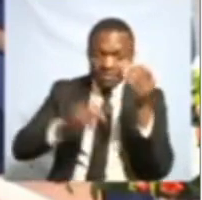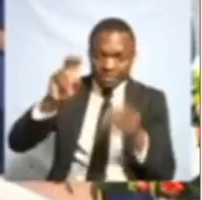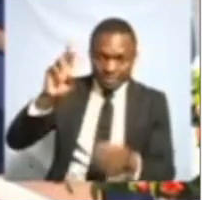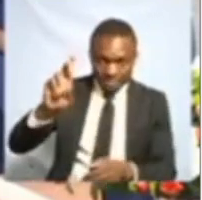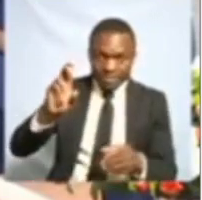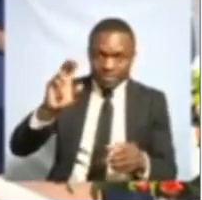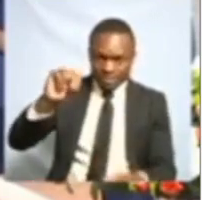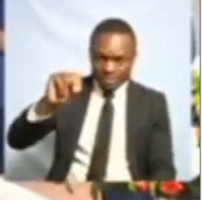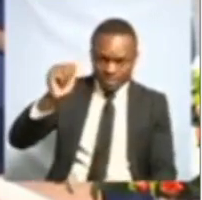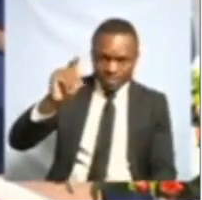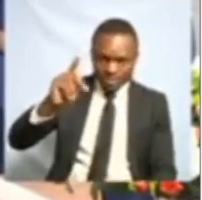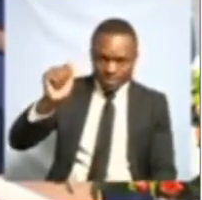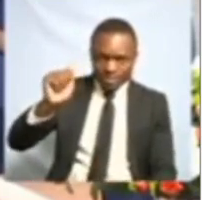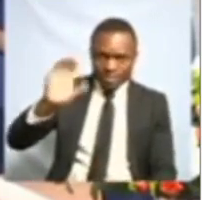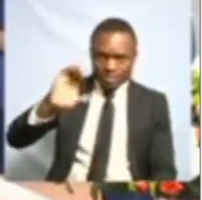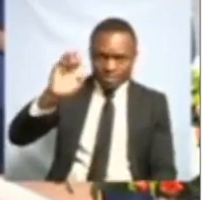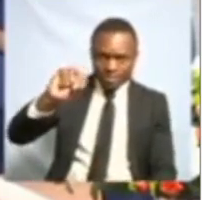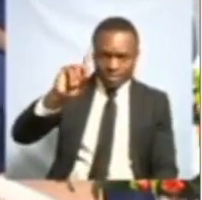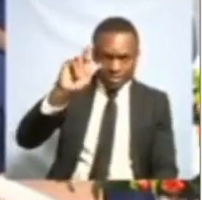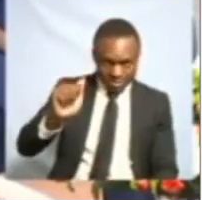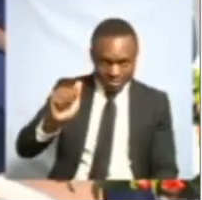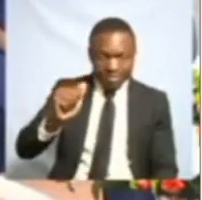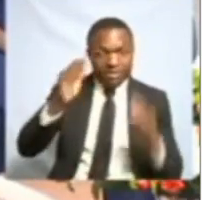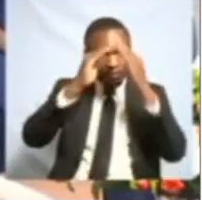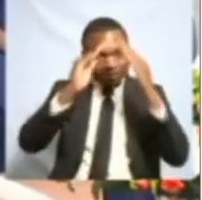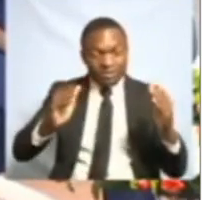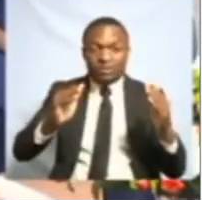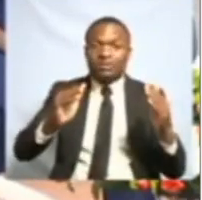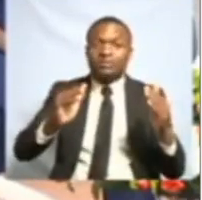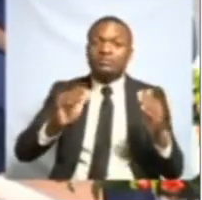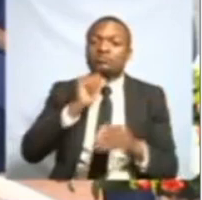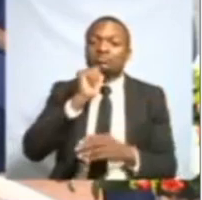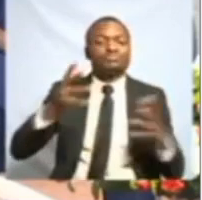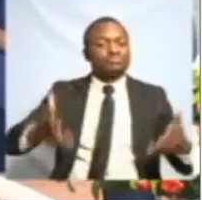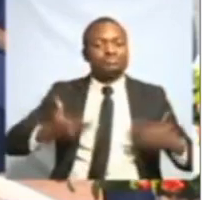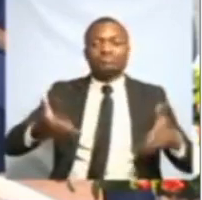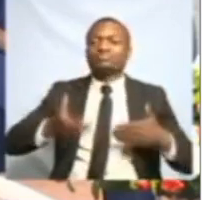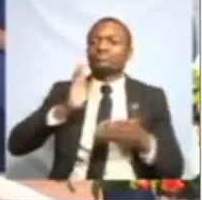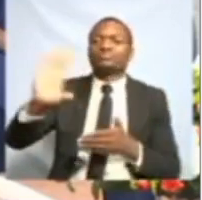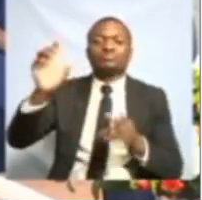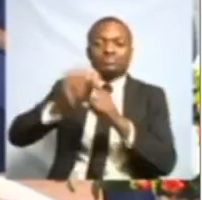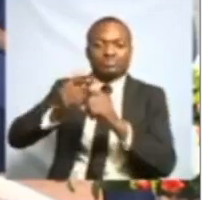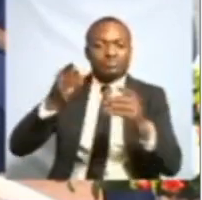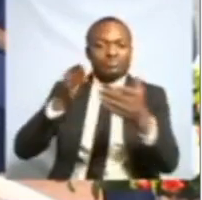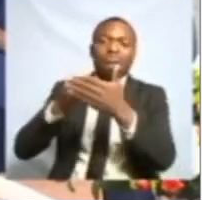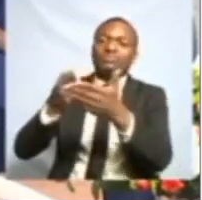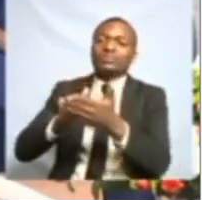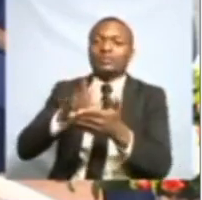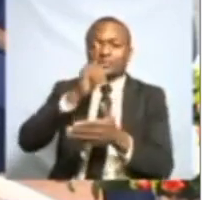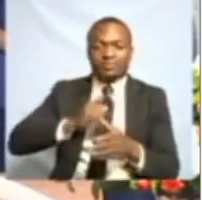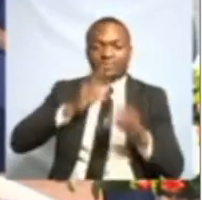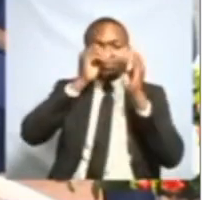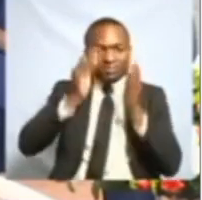Raphael Nakachinda, the House is extremely displeased with your utterances against the Honorable Madam